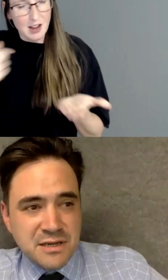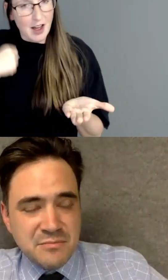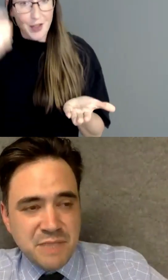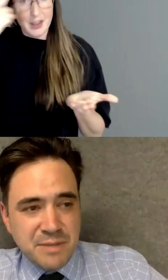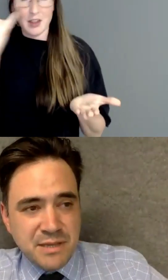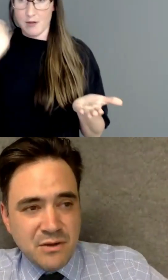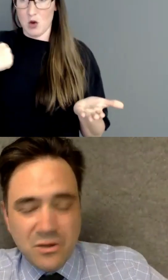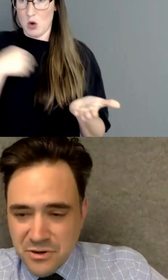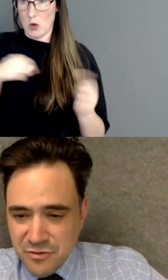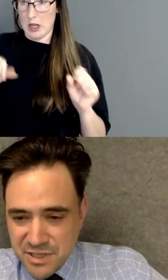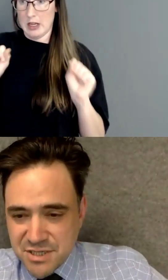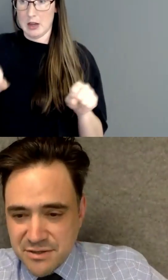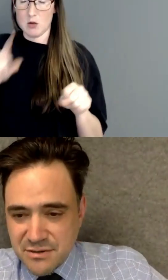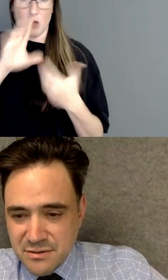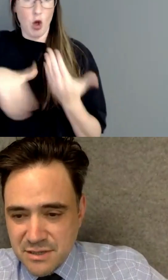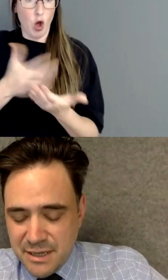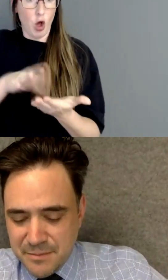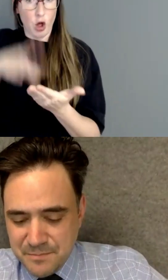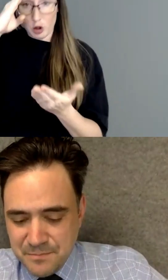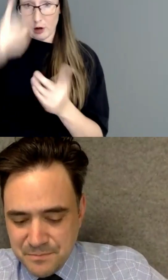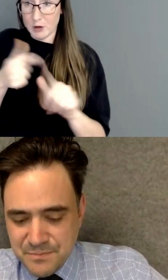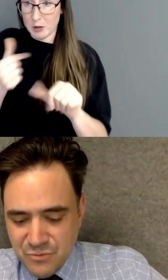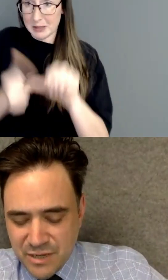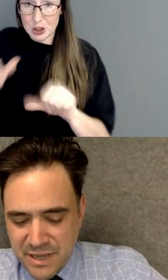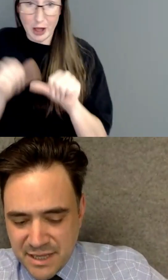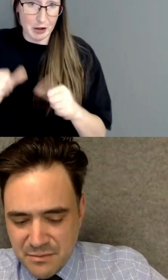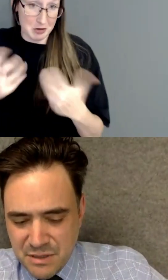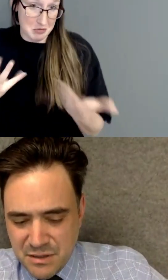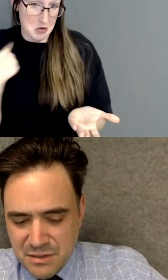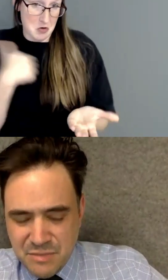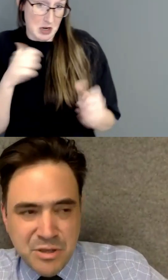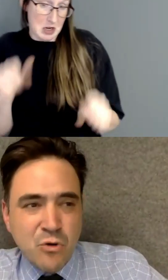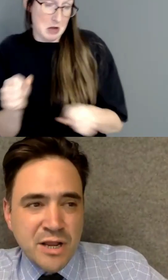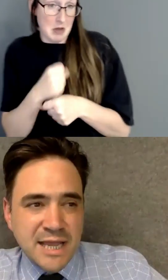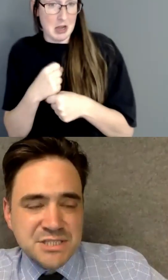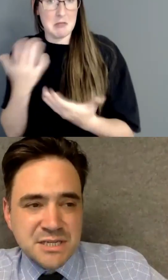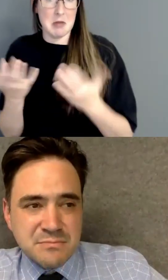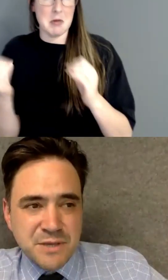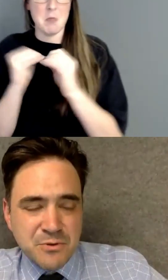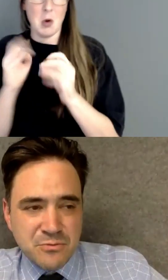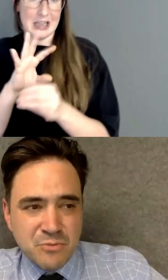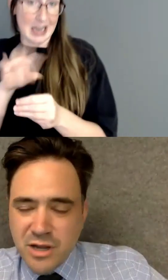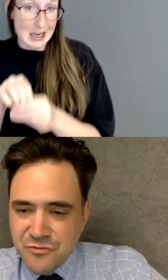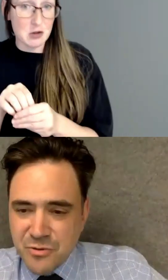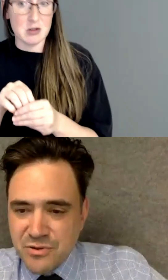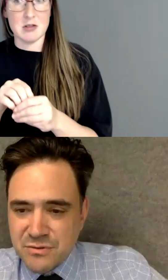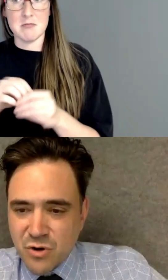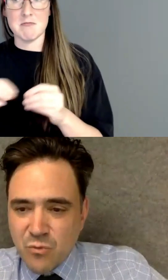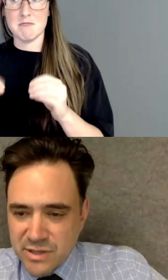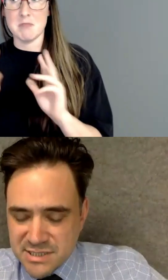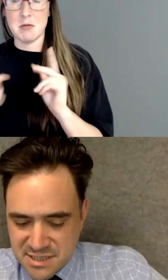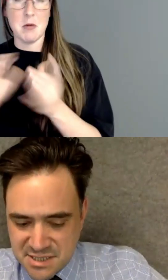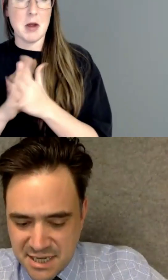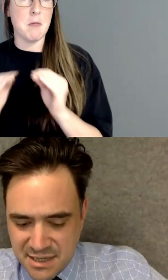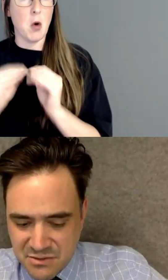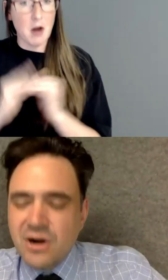could maybe all learn from each other, we could make it maybe more engaging and people more comfortable and more